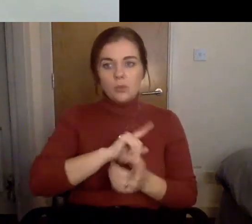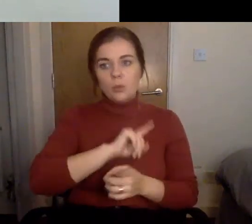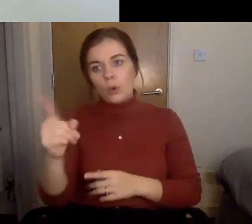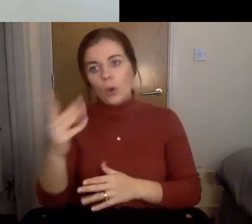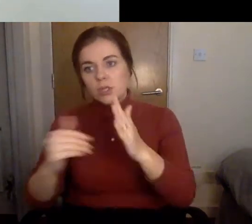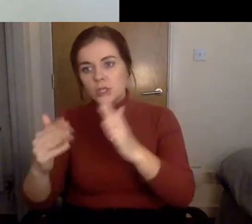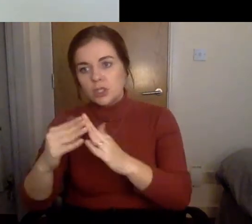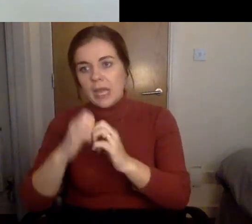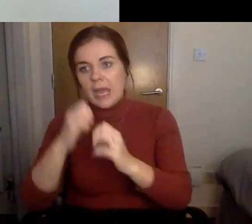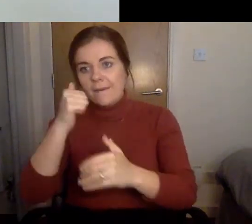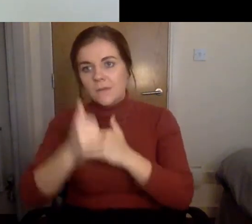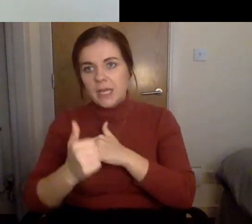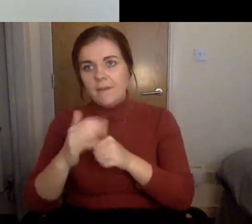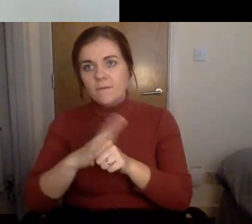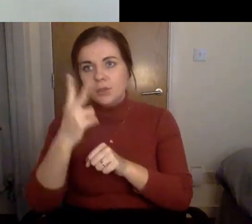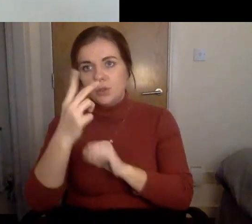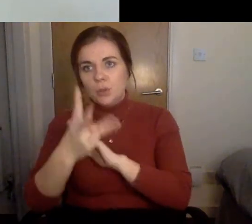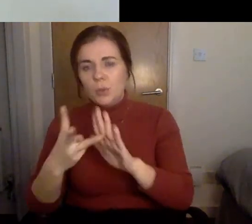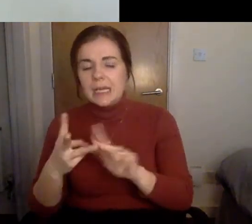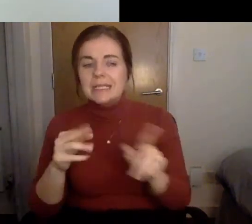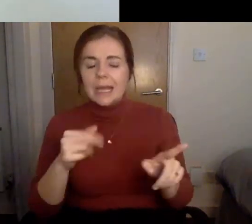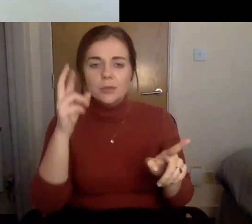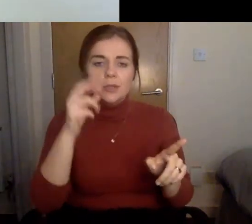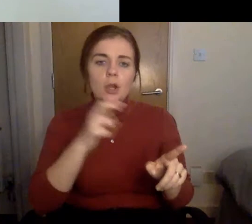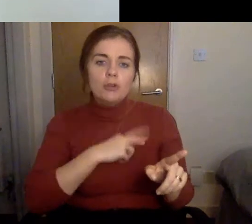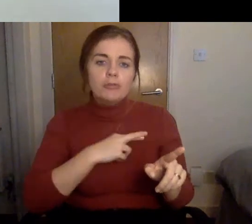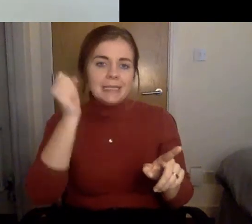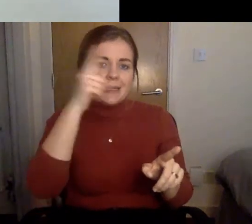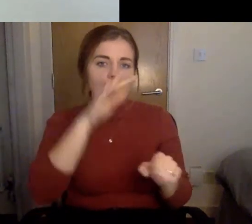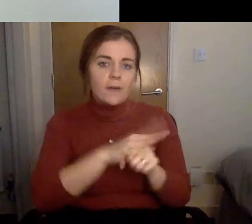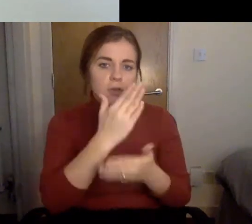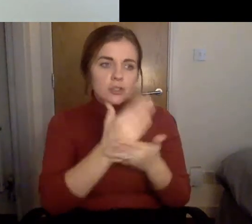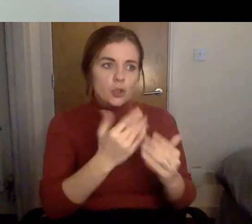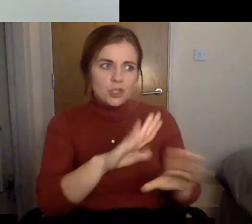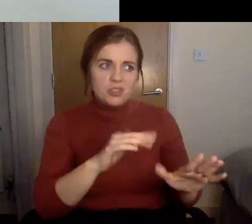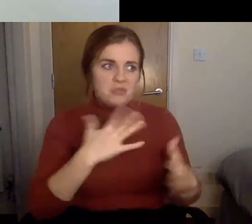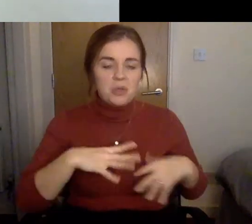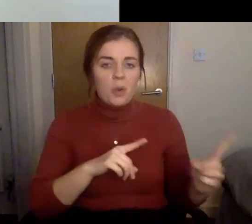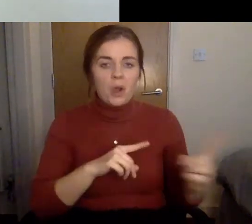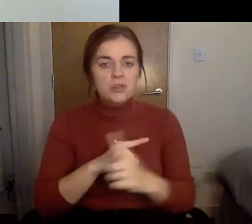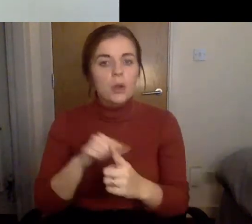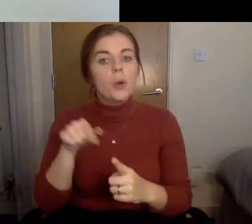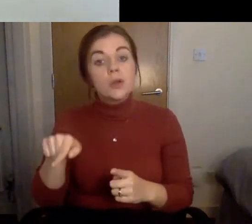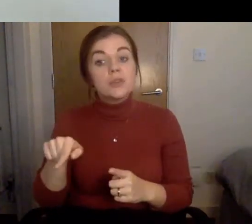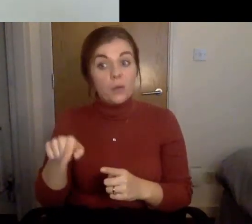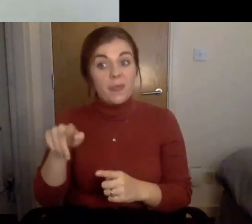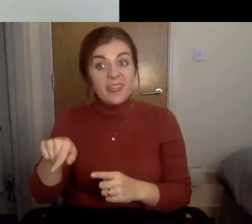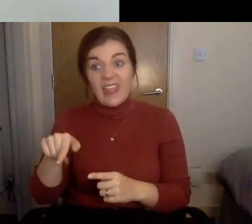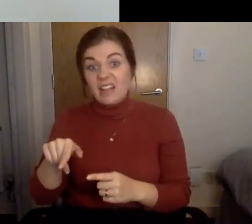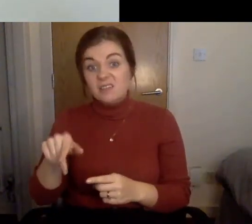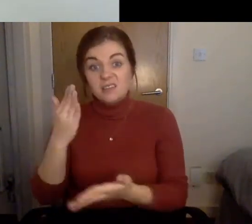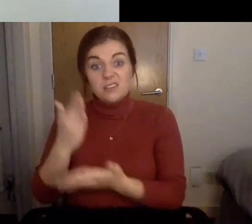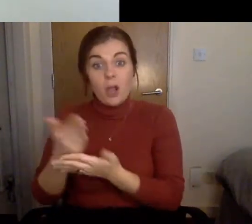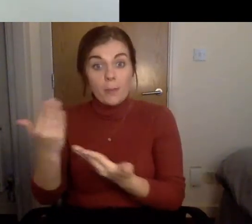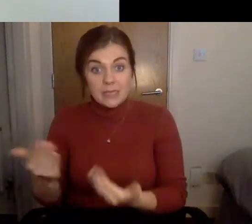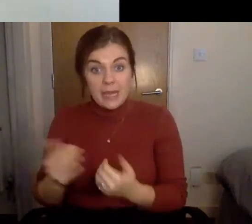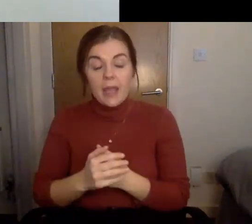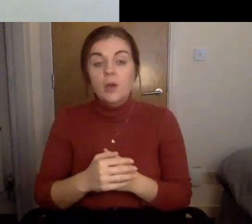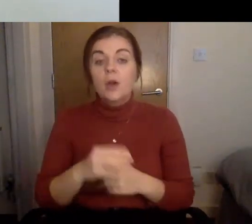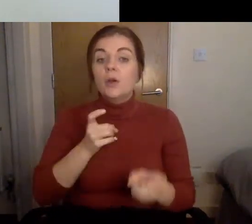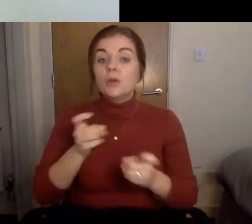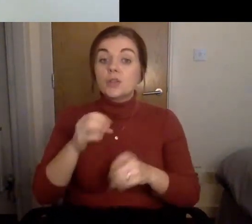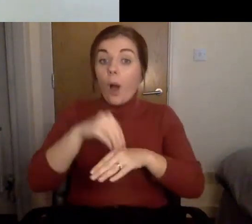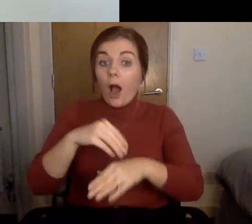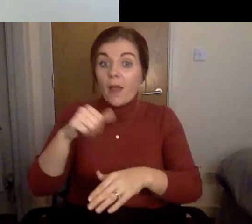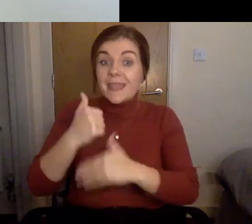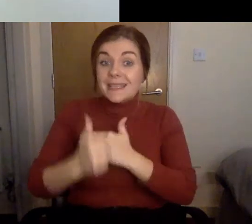I think that was really difficult on some of the kids. We don't do that anymore, so that's one blessing. But then in terms of the day itself, like,